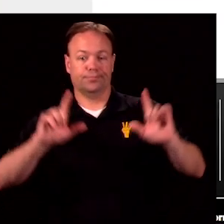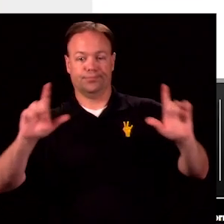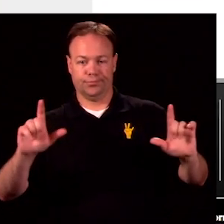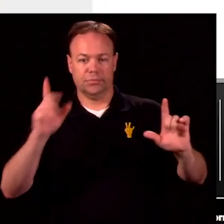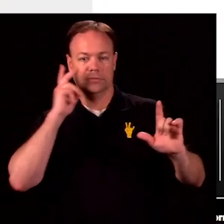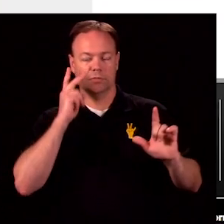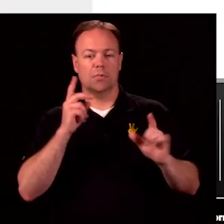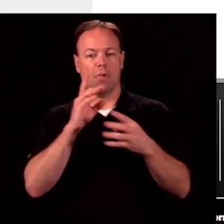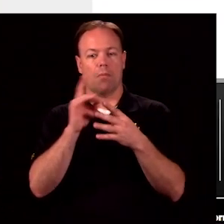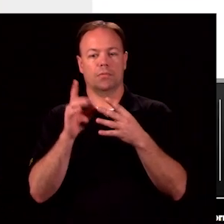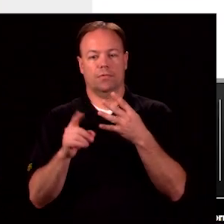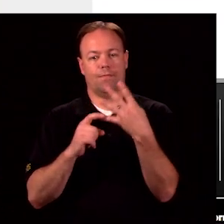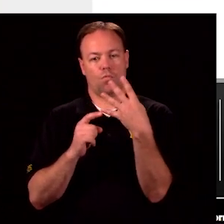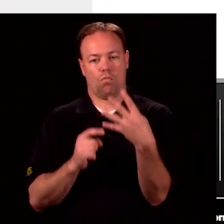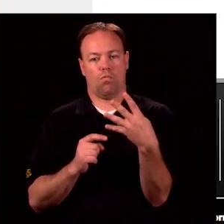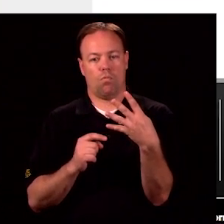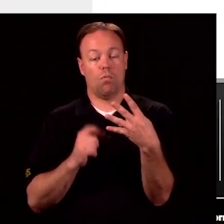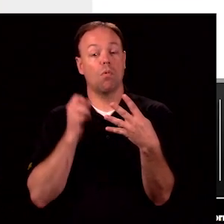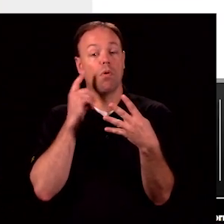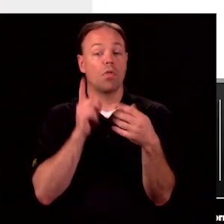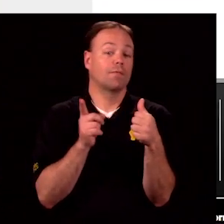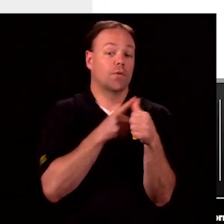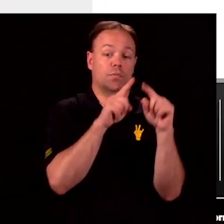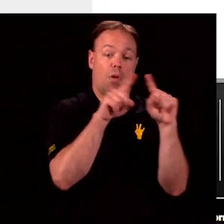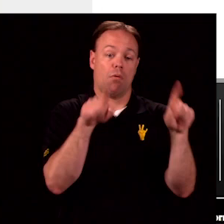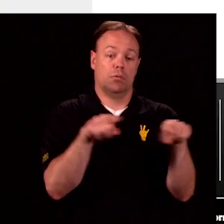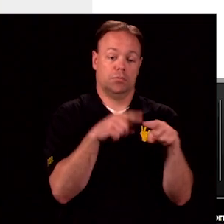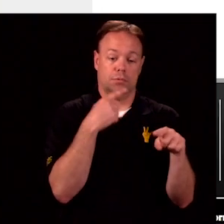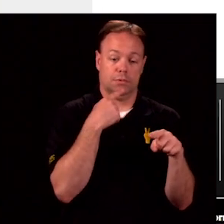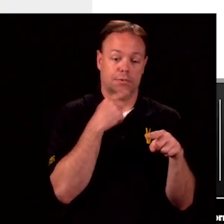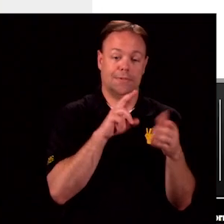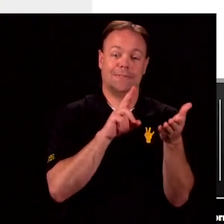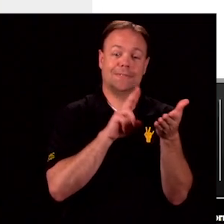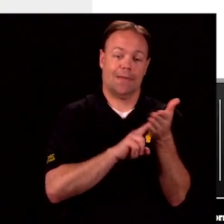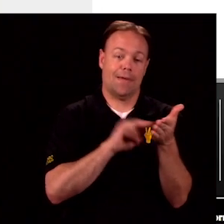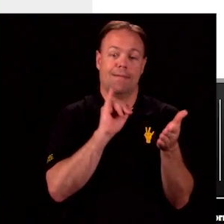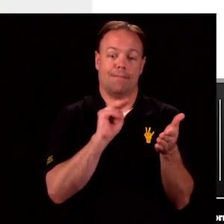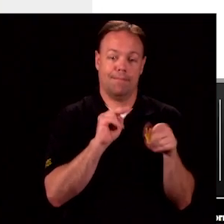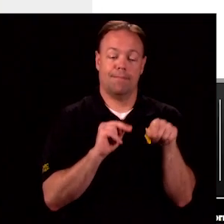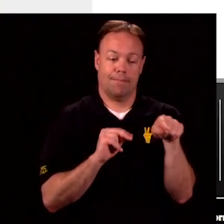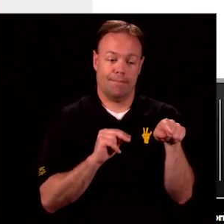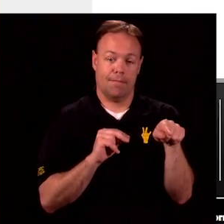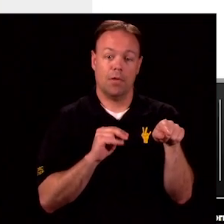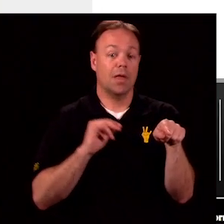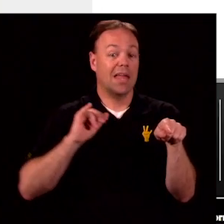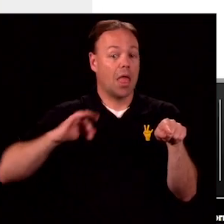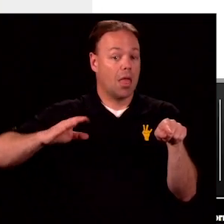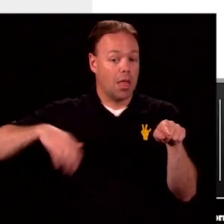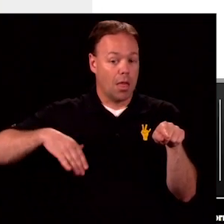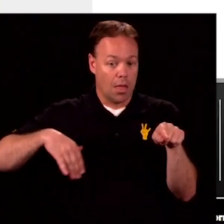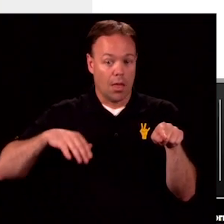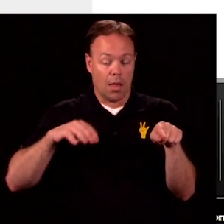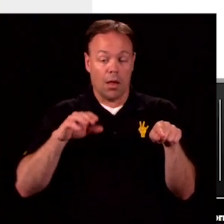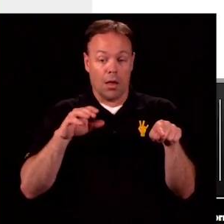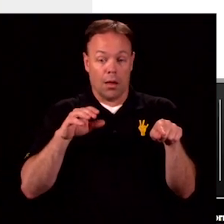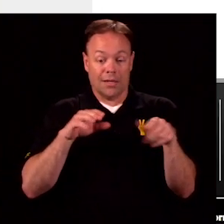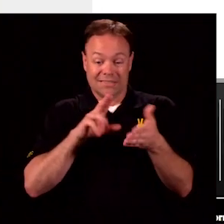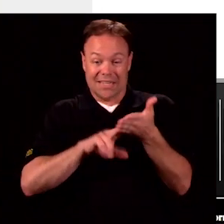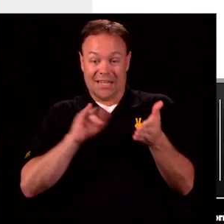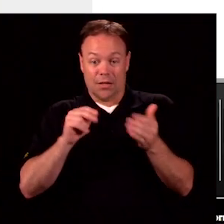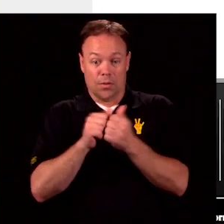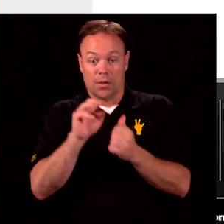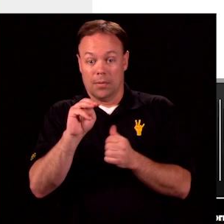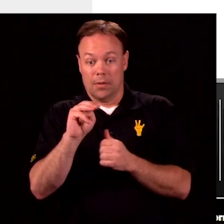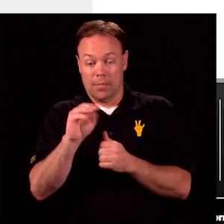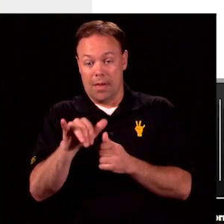4 options. Click the first box reading Sign In. If you are not already signed in to your My ASU account,